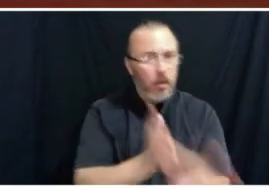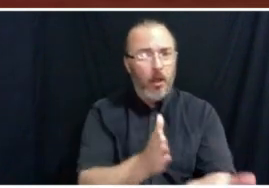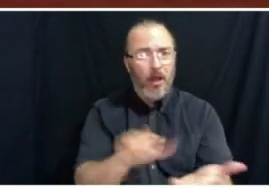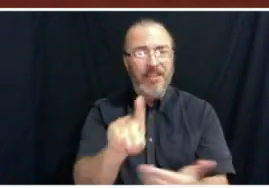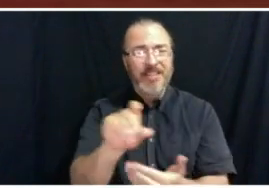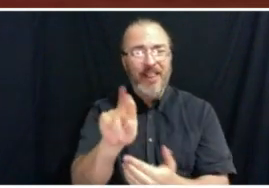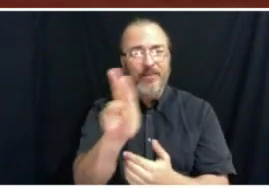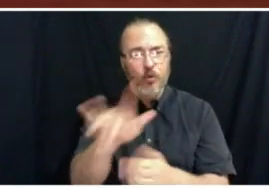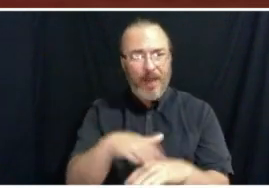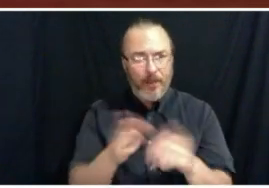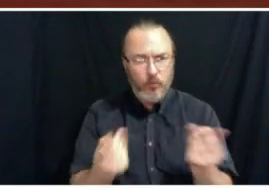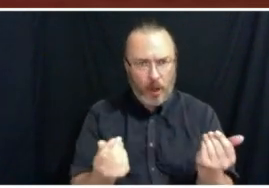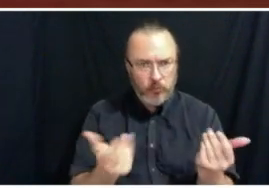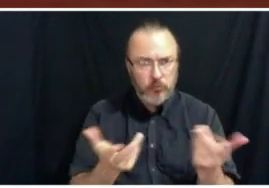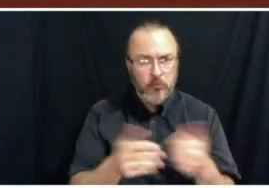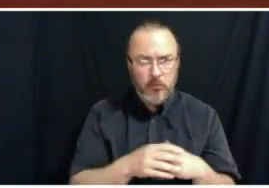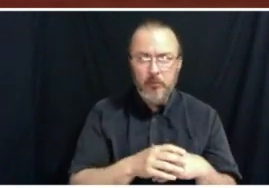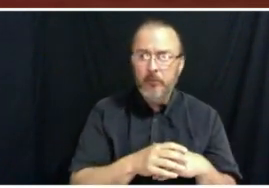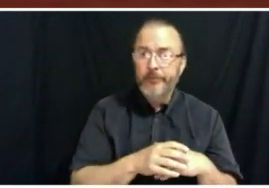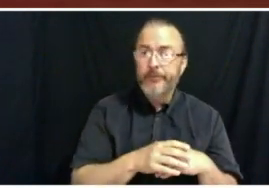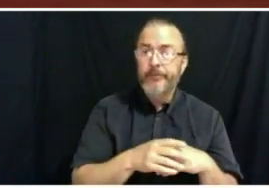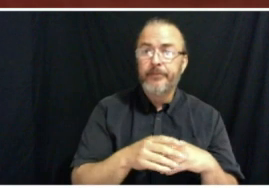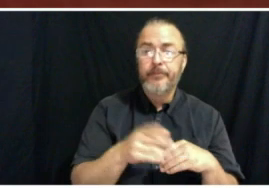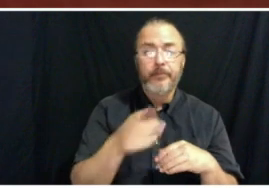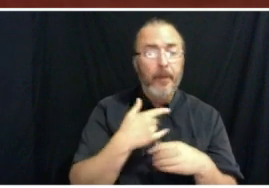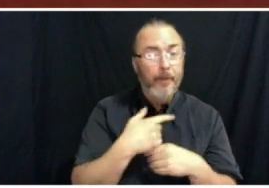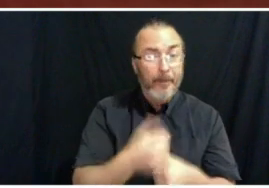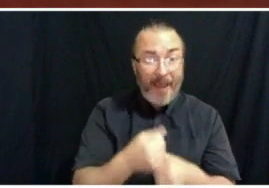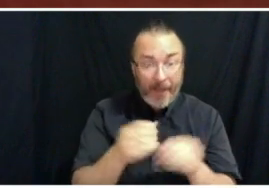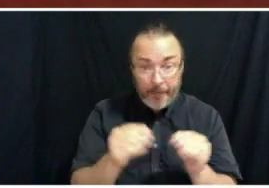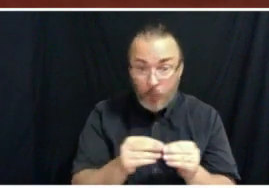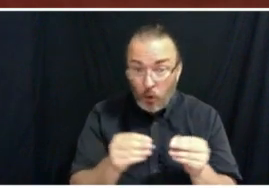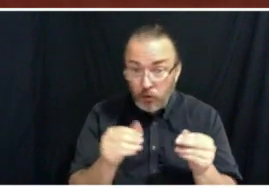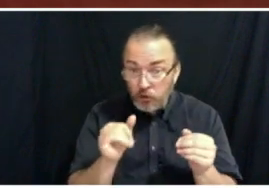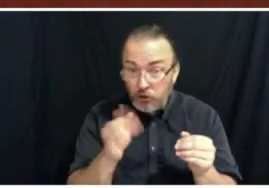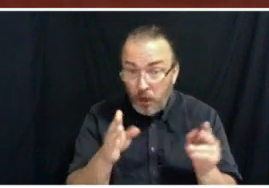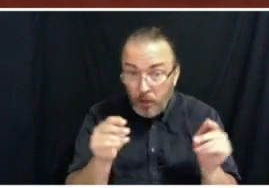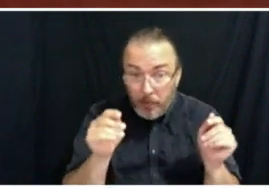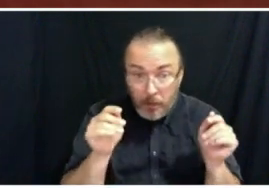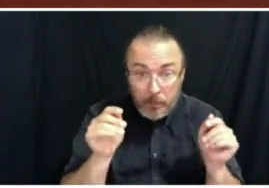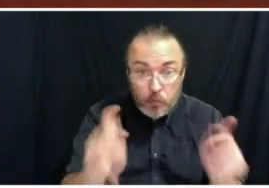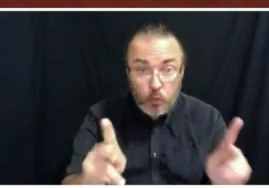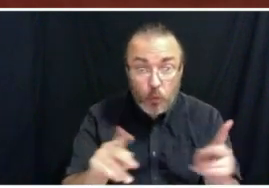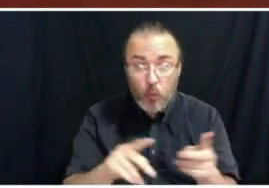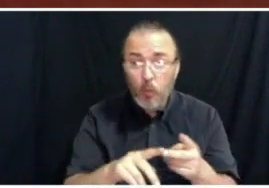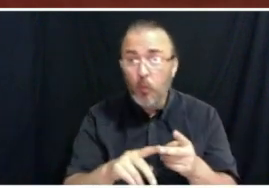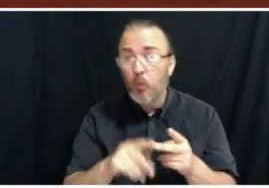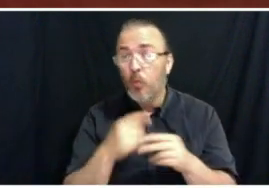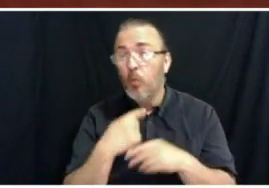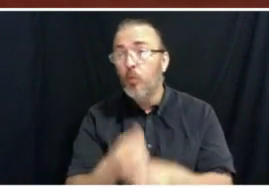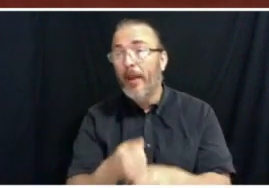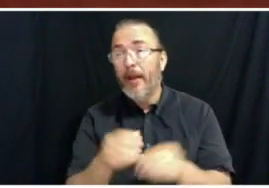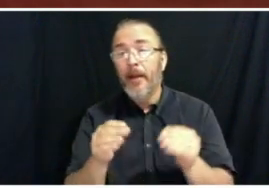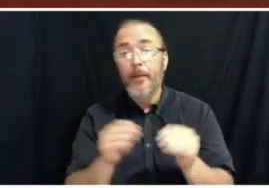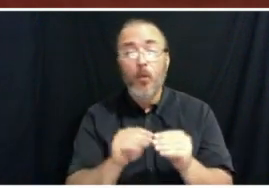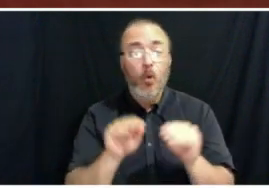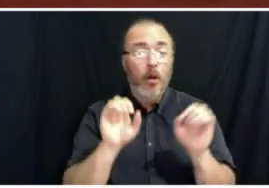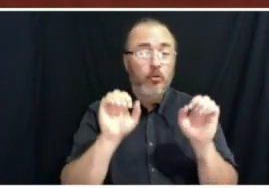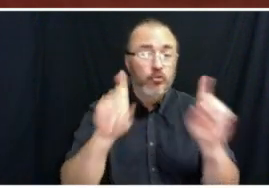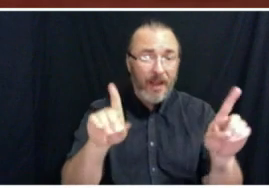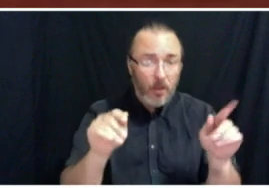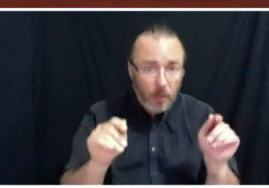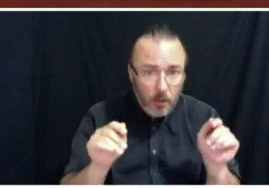Initiatives such as creating more job opportunities, creating more educational opportunities, skilling,